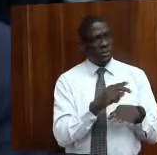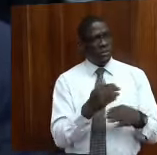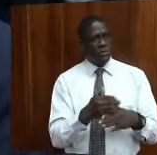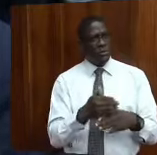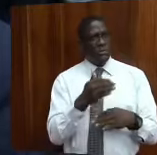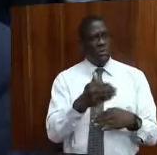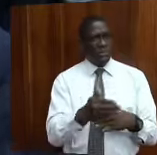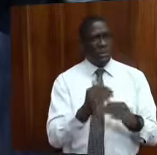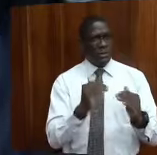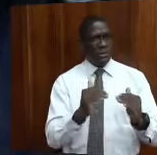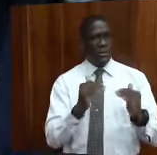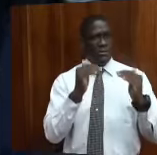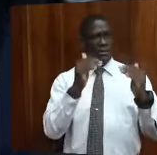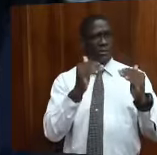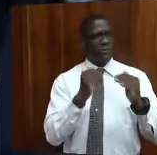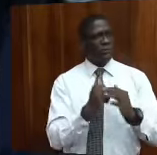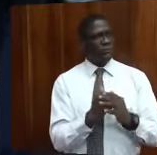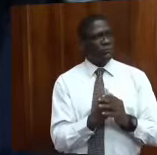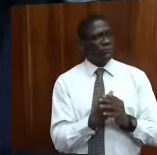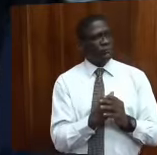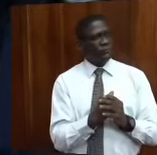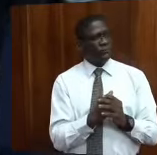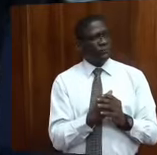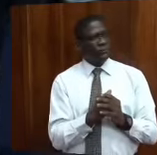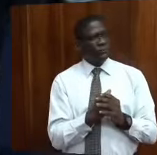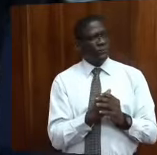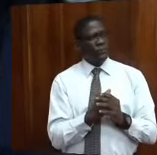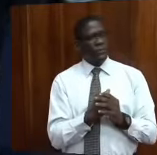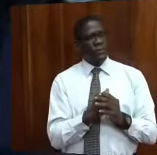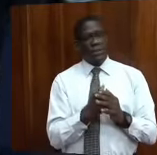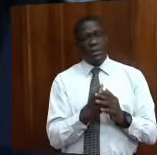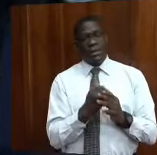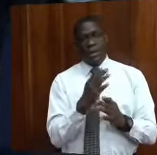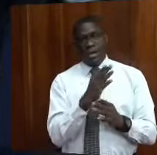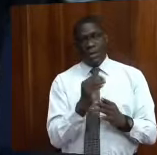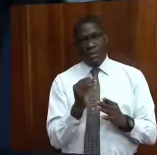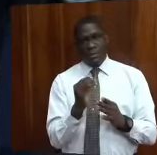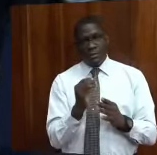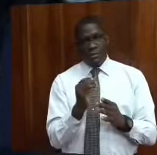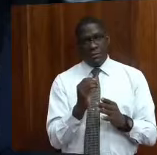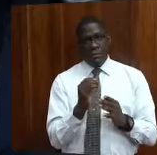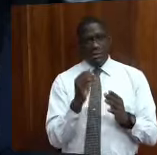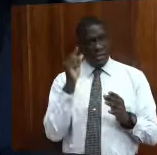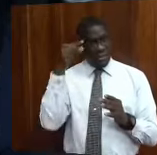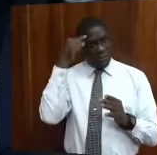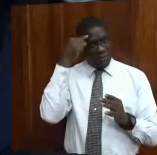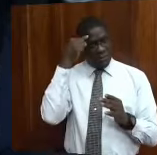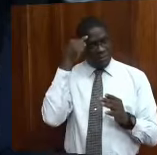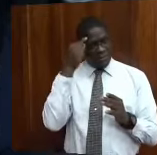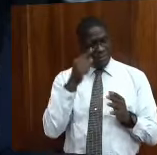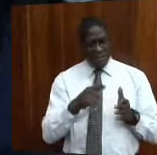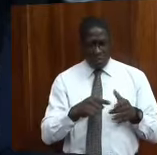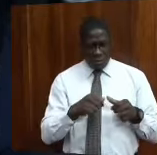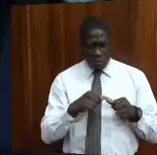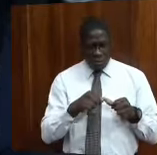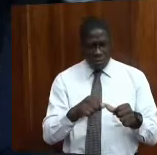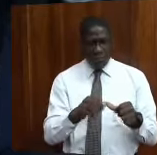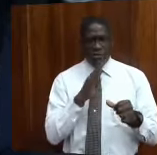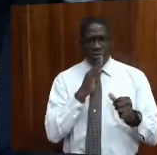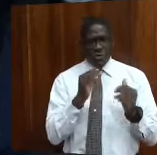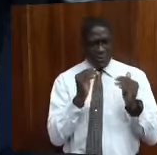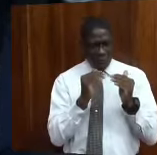development. And at the same time, we are remaining true to our core principles of equity, fairness, inclusiveness,